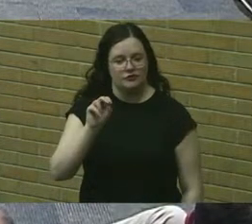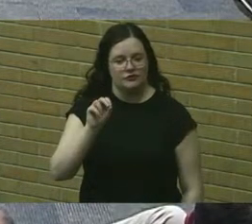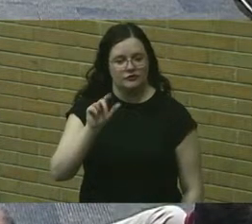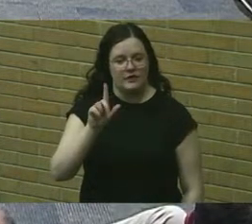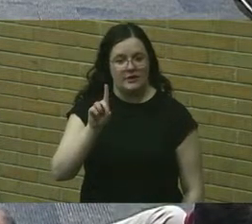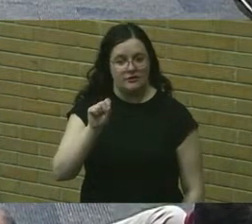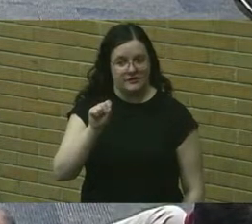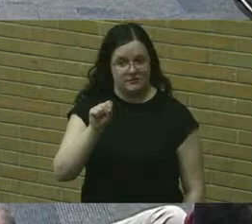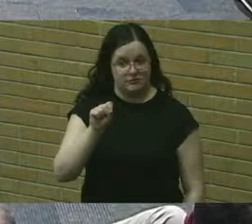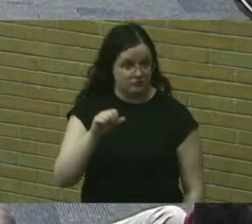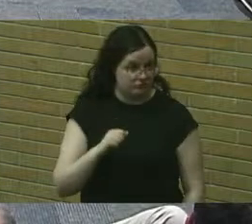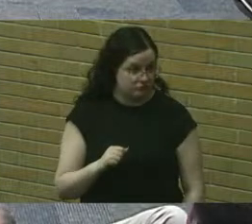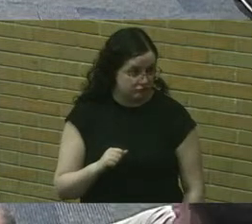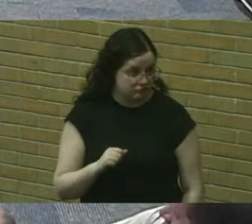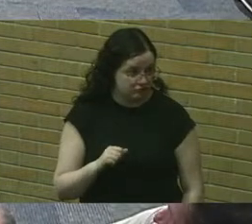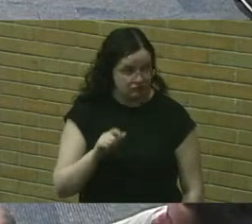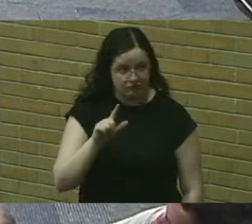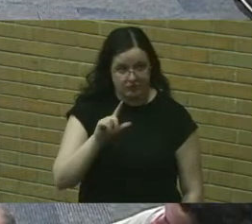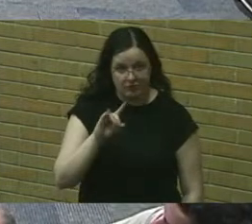Is Liz Reynolds here?